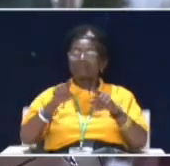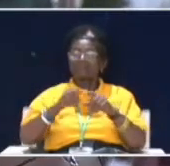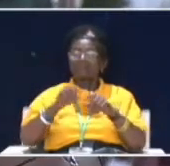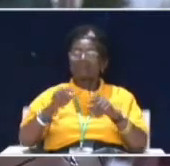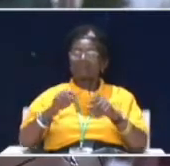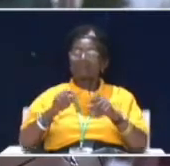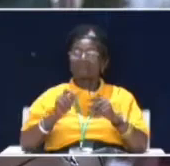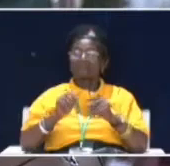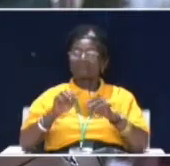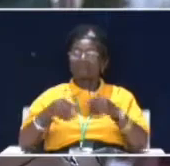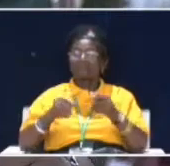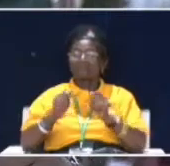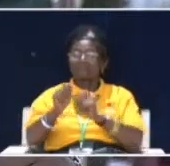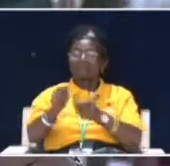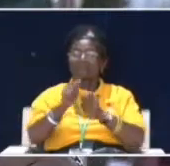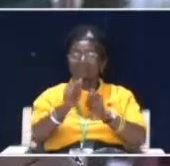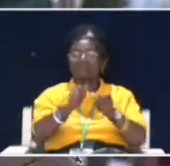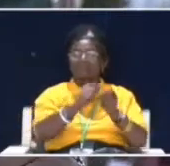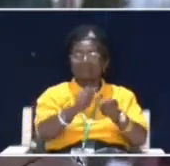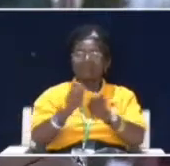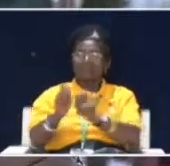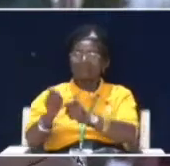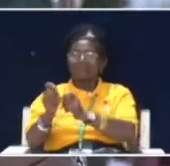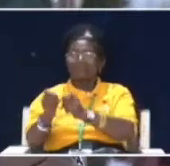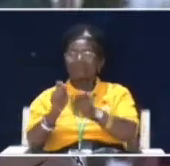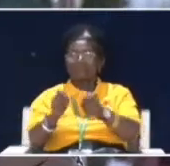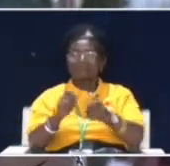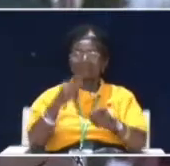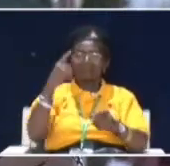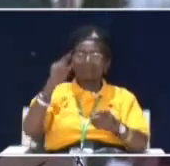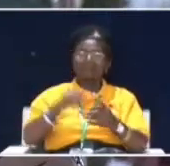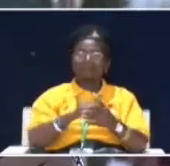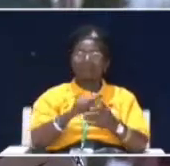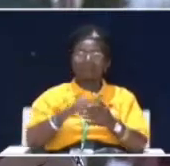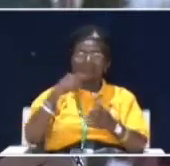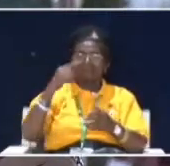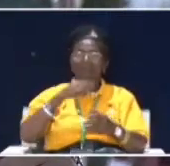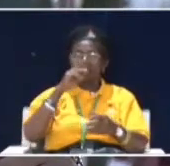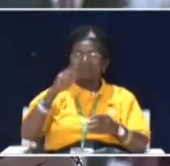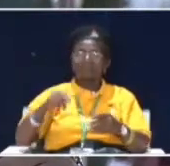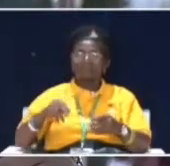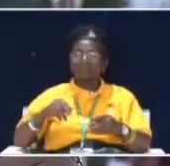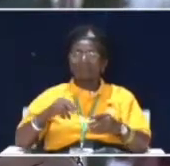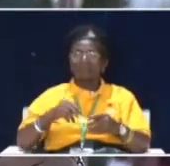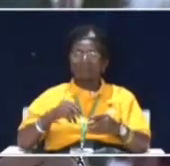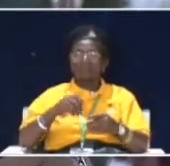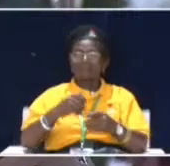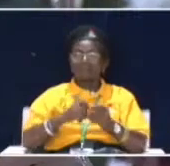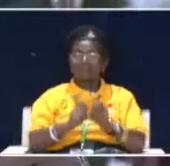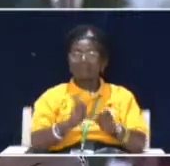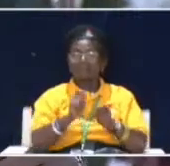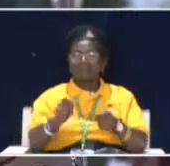rewards those who are diligent. Proverbs chapter 22, verse